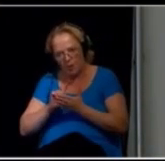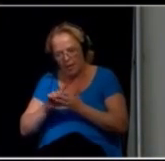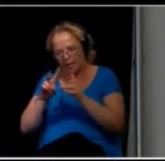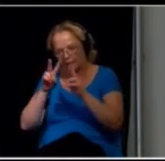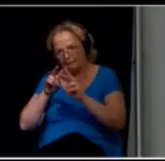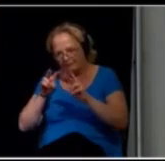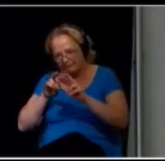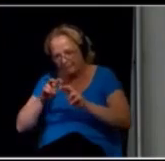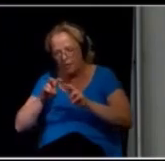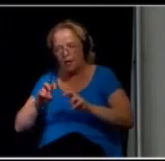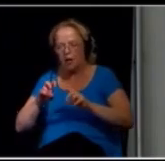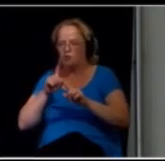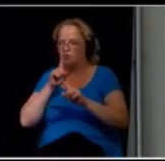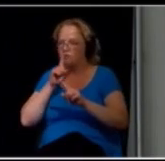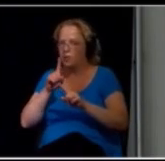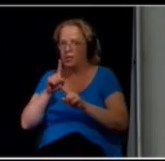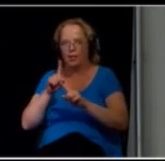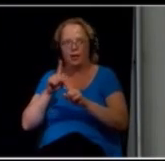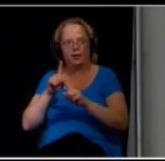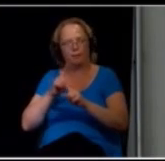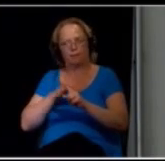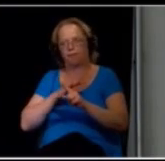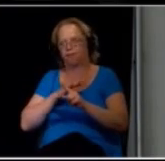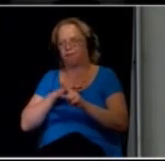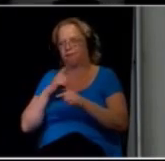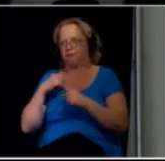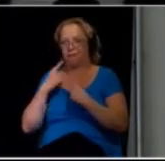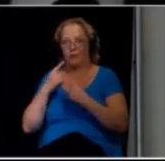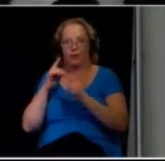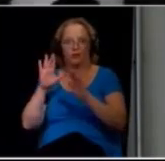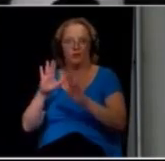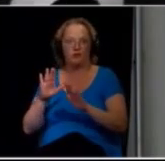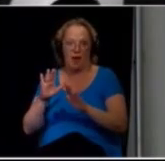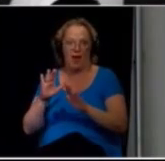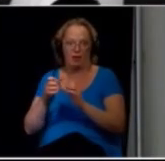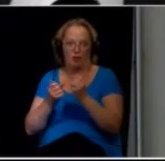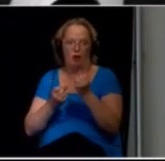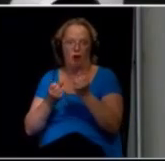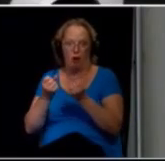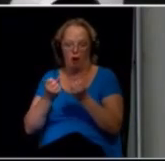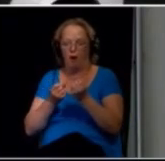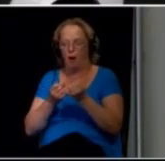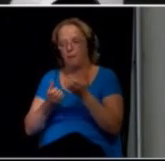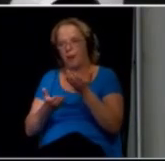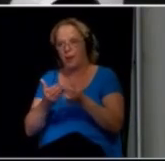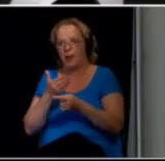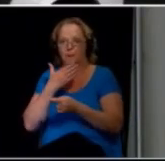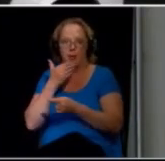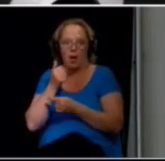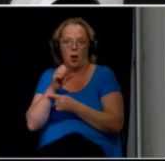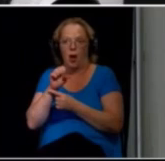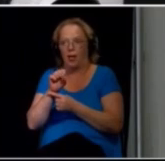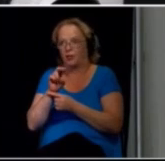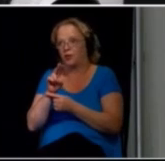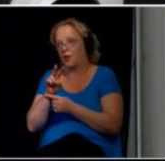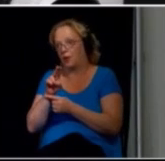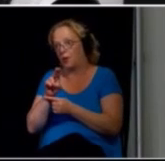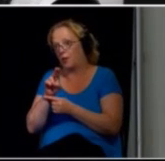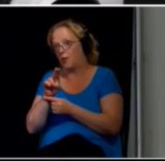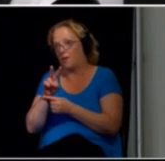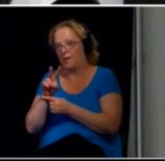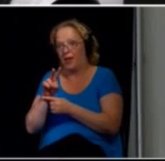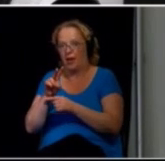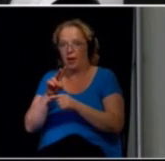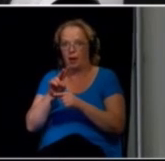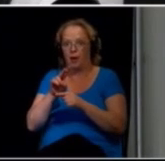be a really great car. I think the Model X may arguably be a better SUV than the Model